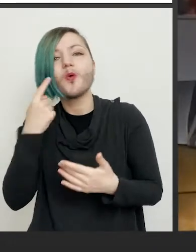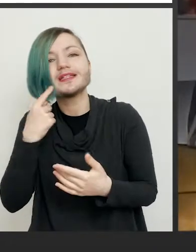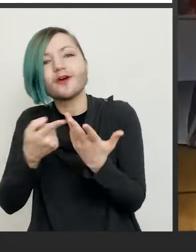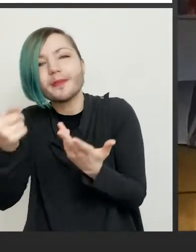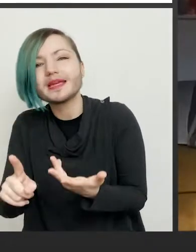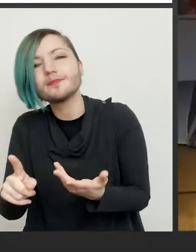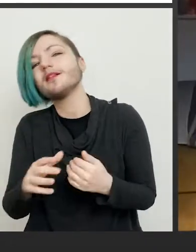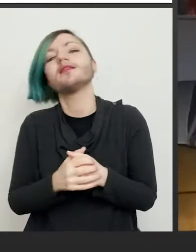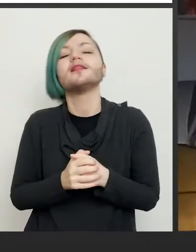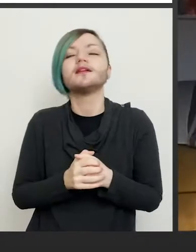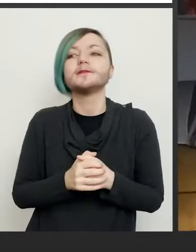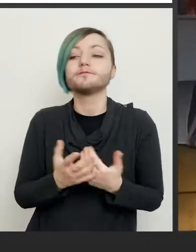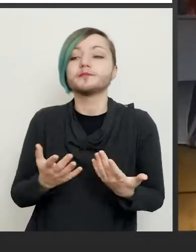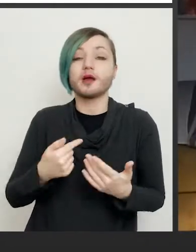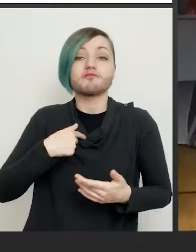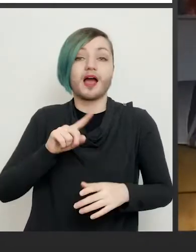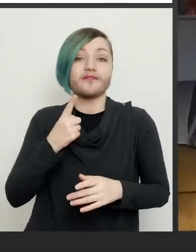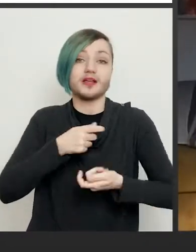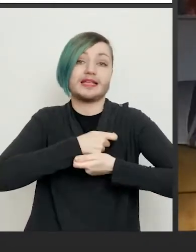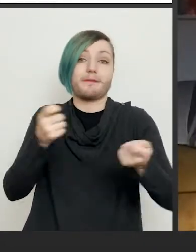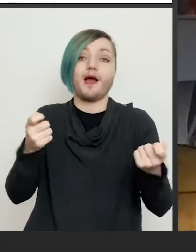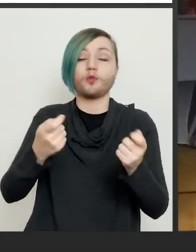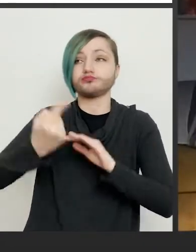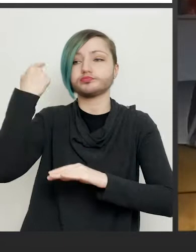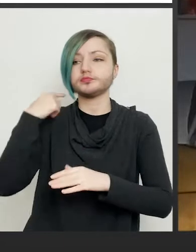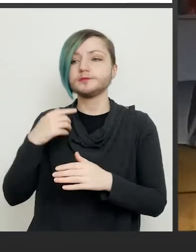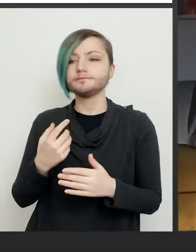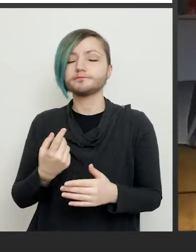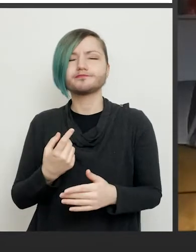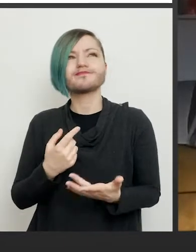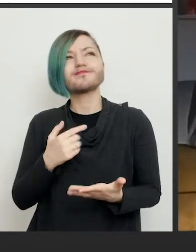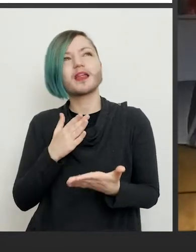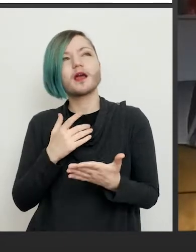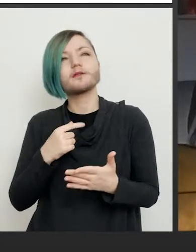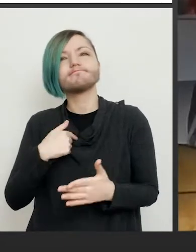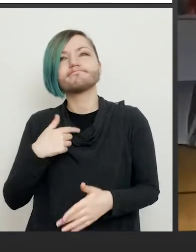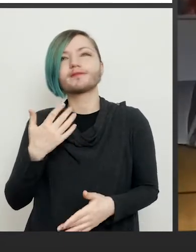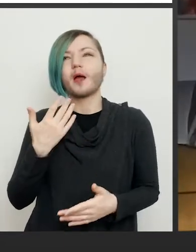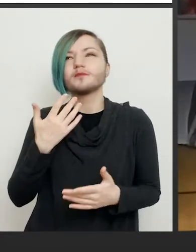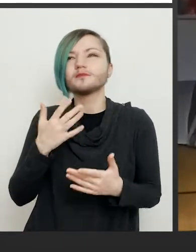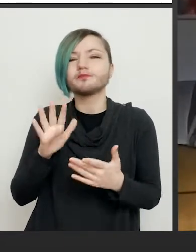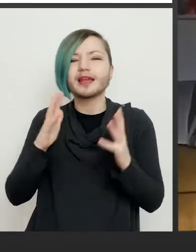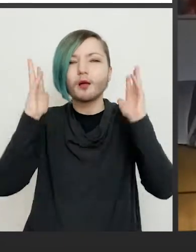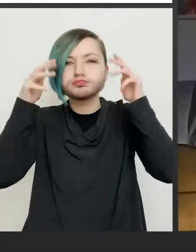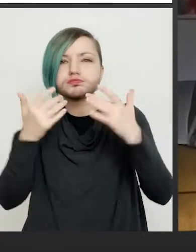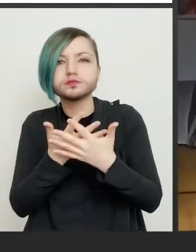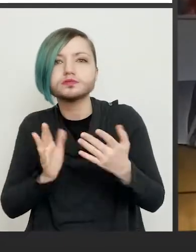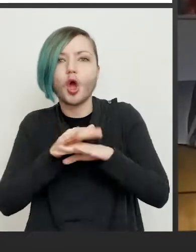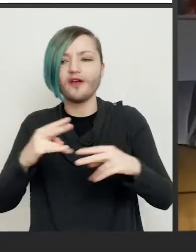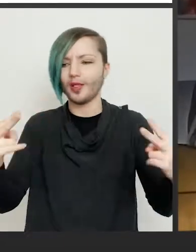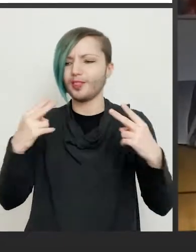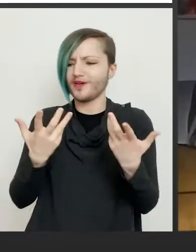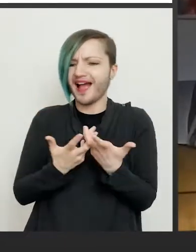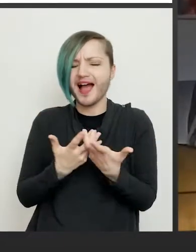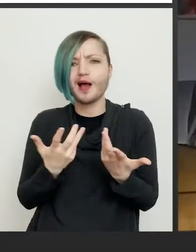think when I first came out, for example, I was really concerned about how I was going to look and how I was going to present, and then what